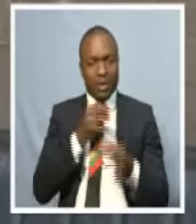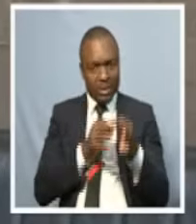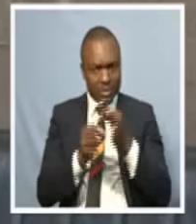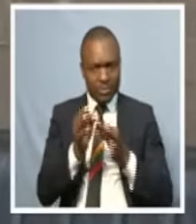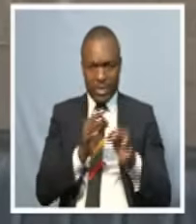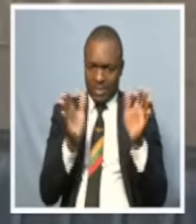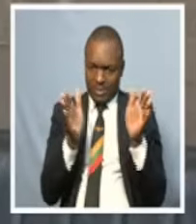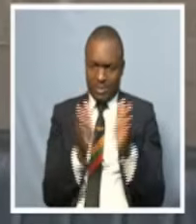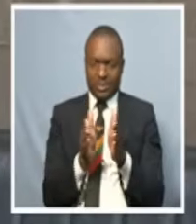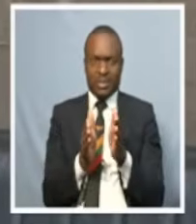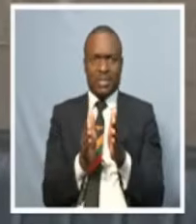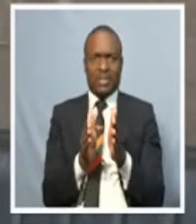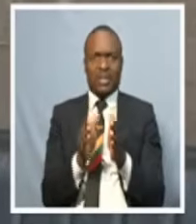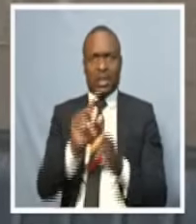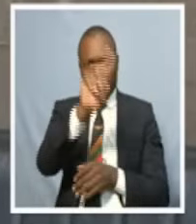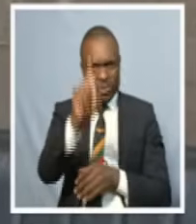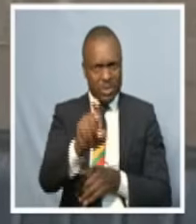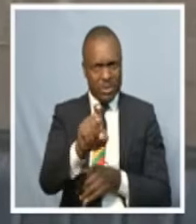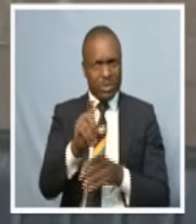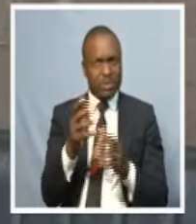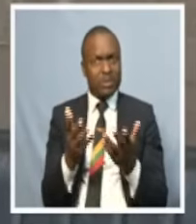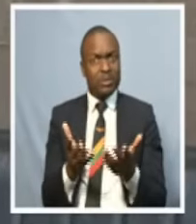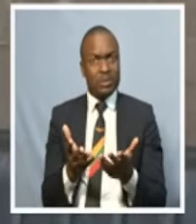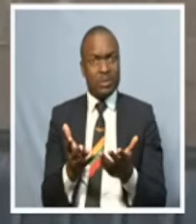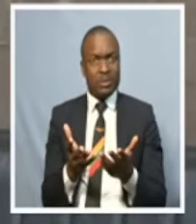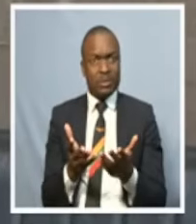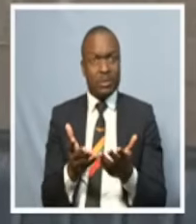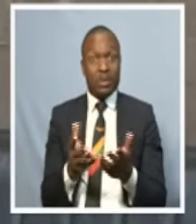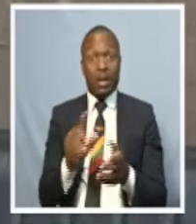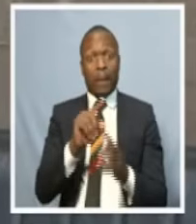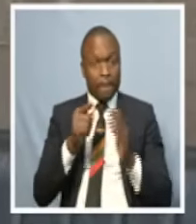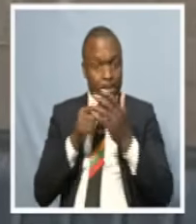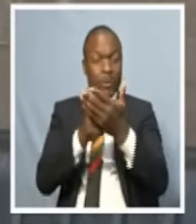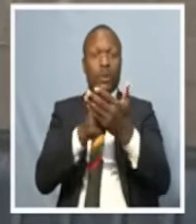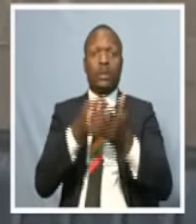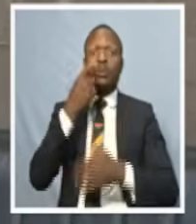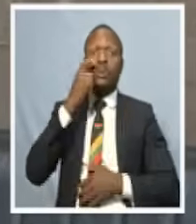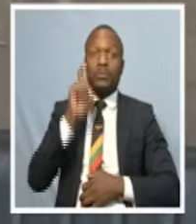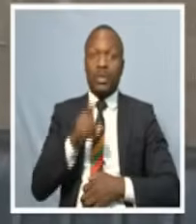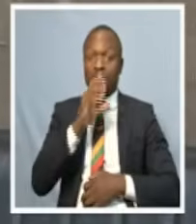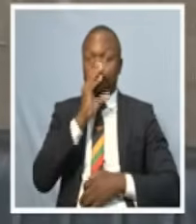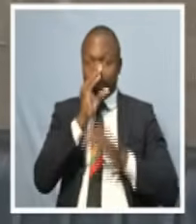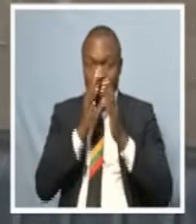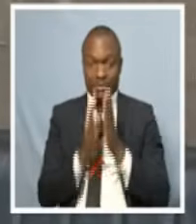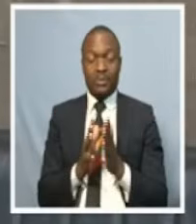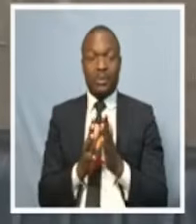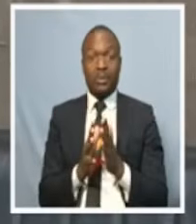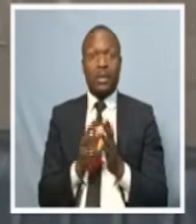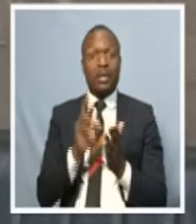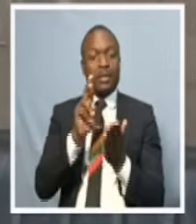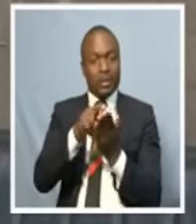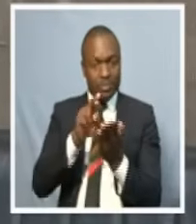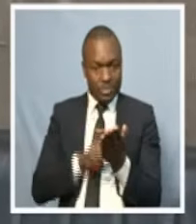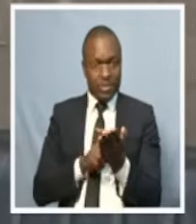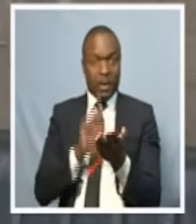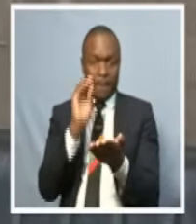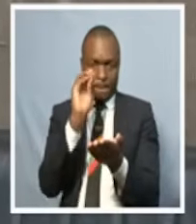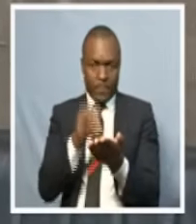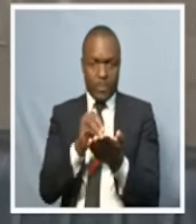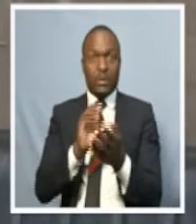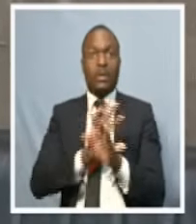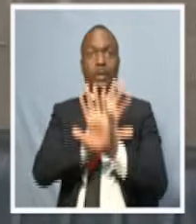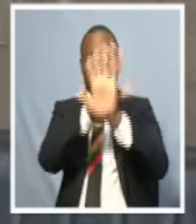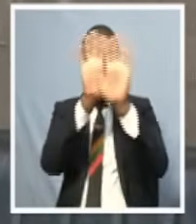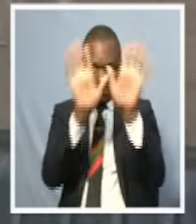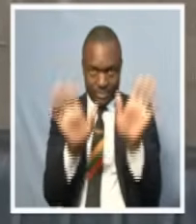will summarize it. Is it a question? It's a point of order, Madam Speaker, so that the record is set